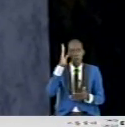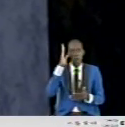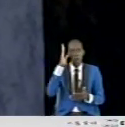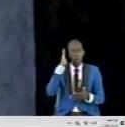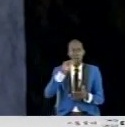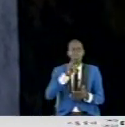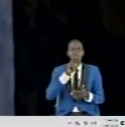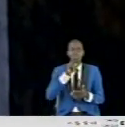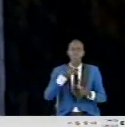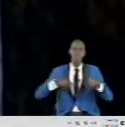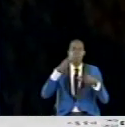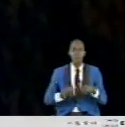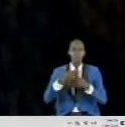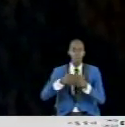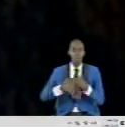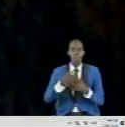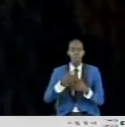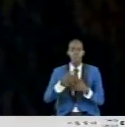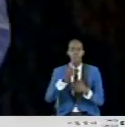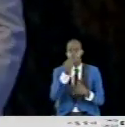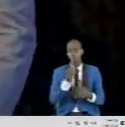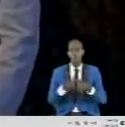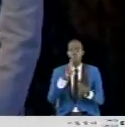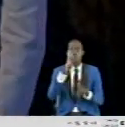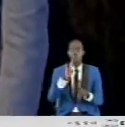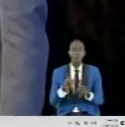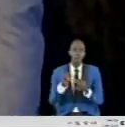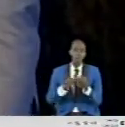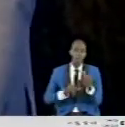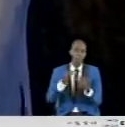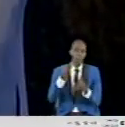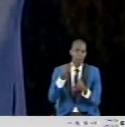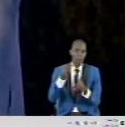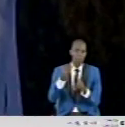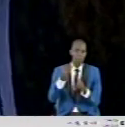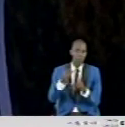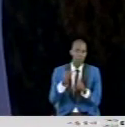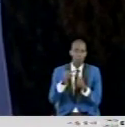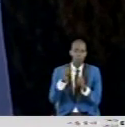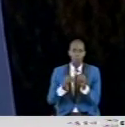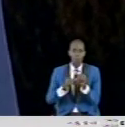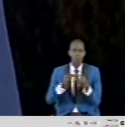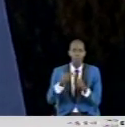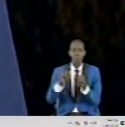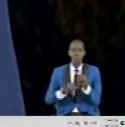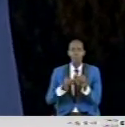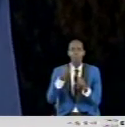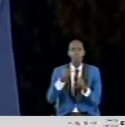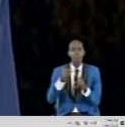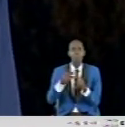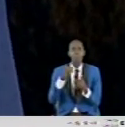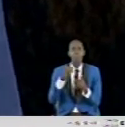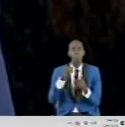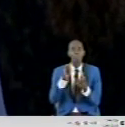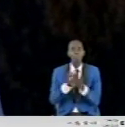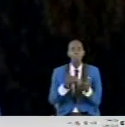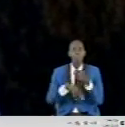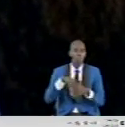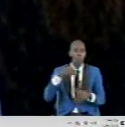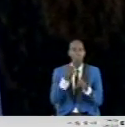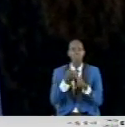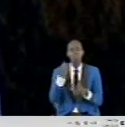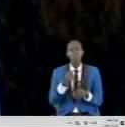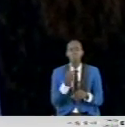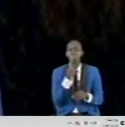but by every word every word every word that proceedeth out of